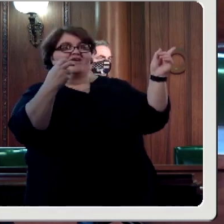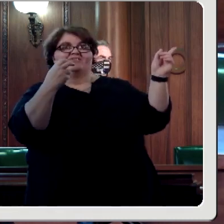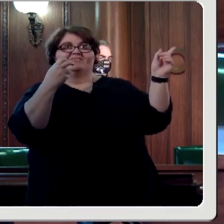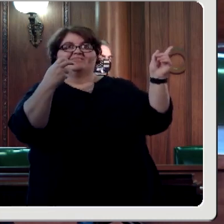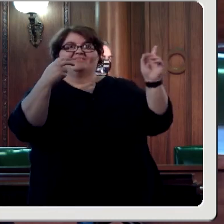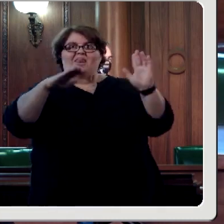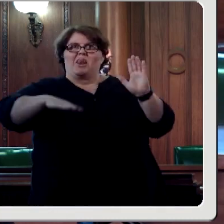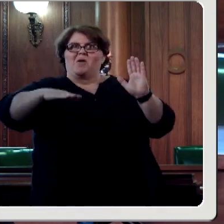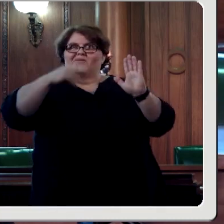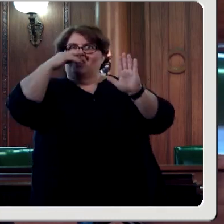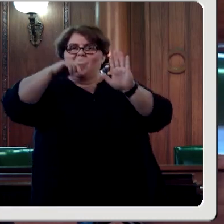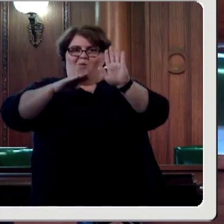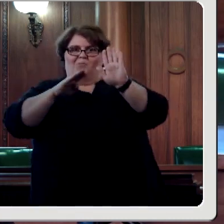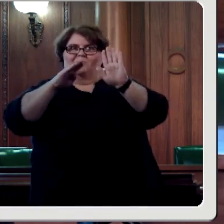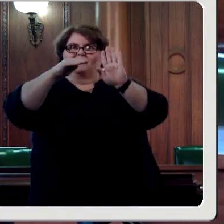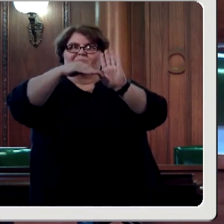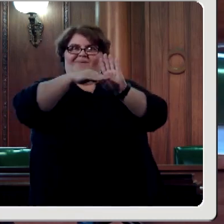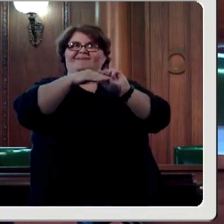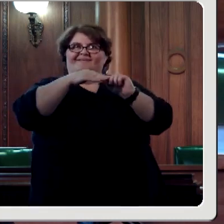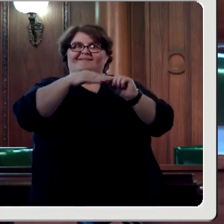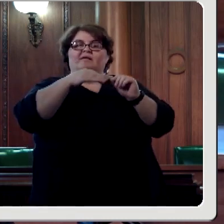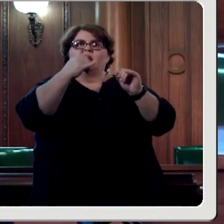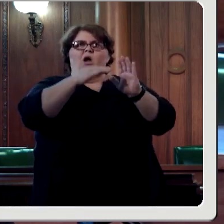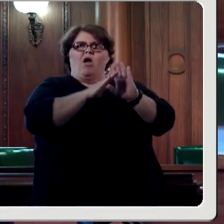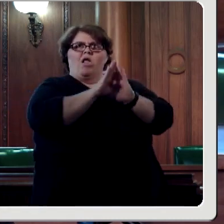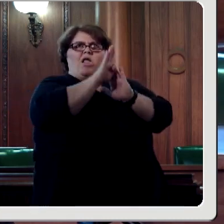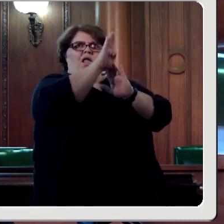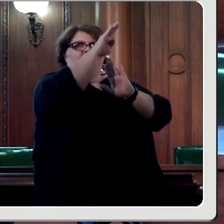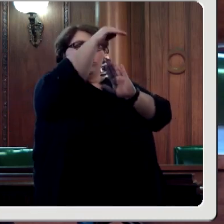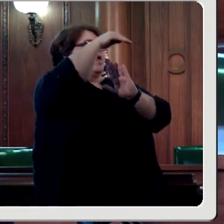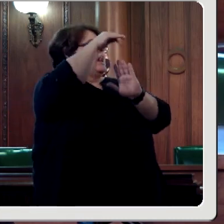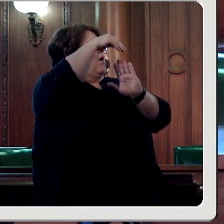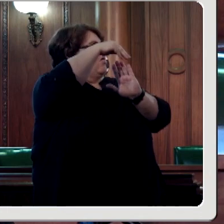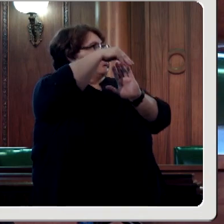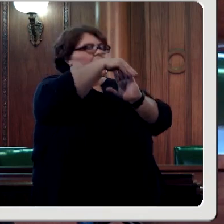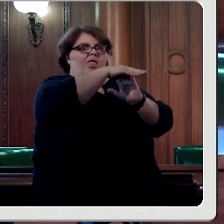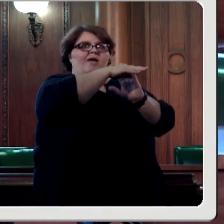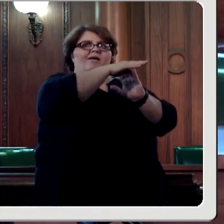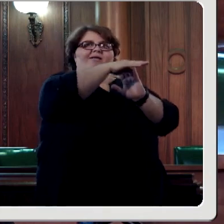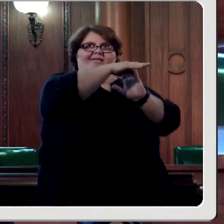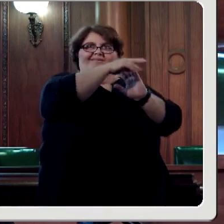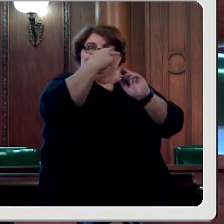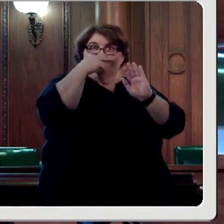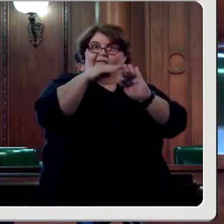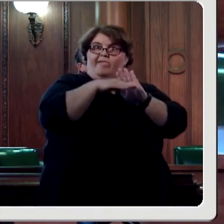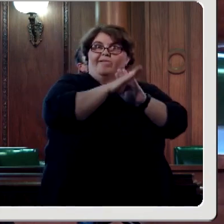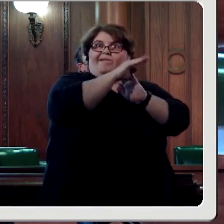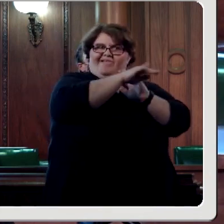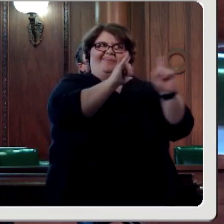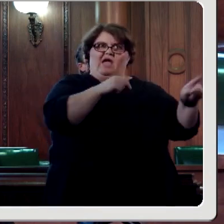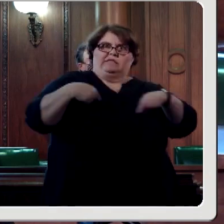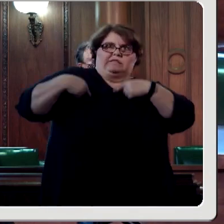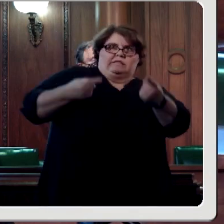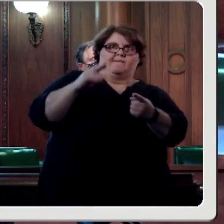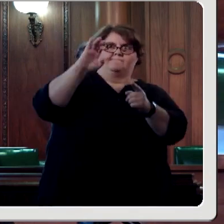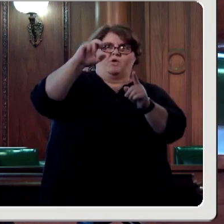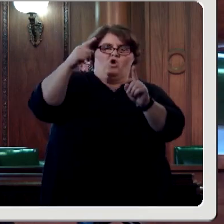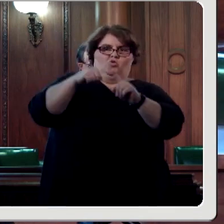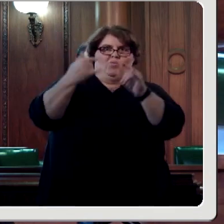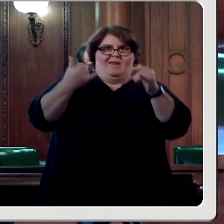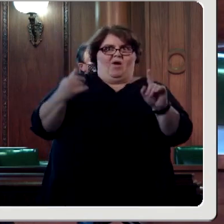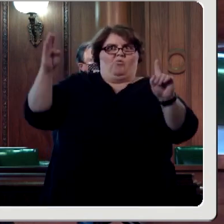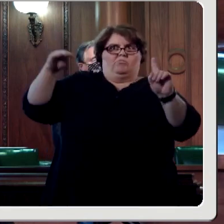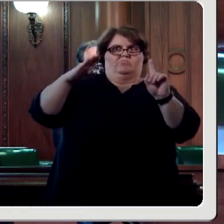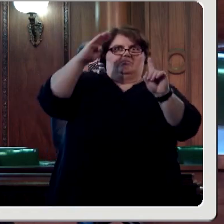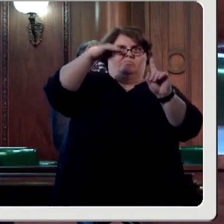followed by a second increase, then a decrease, and now you can see we're starting to see an increase with what is potentially the